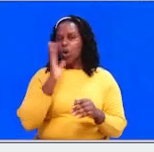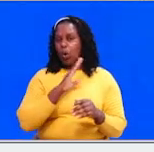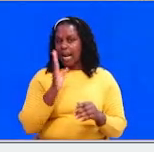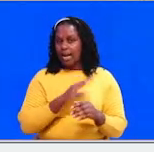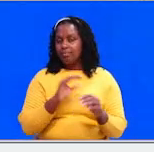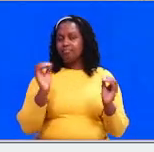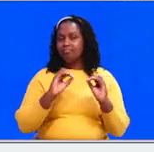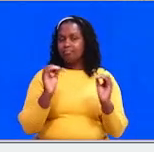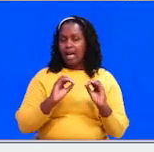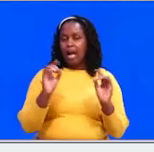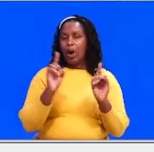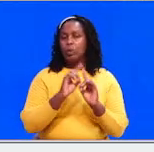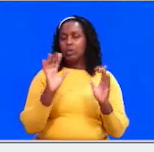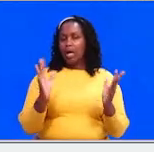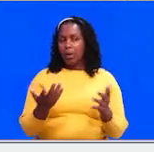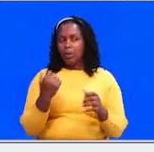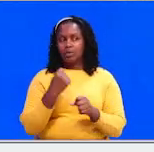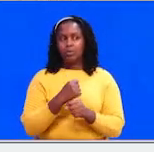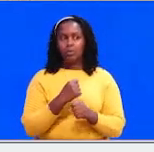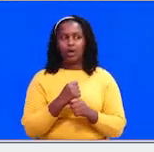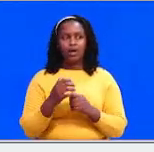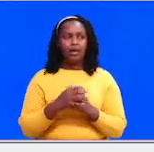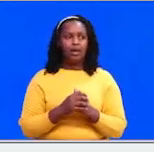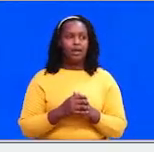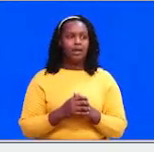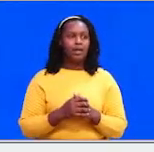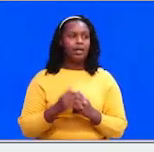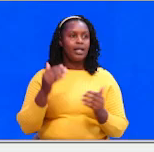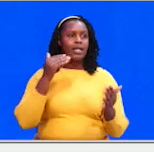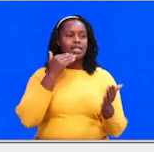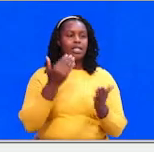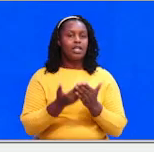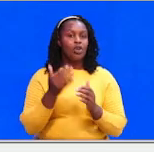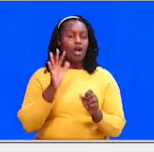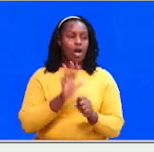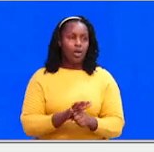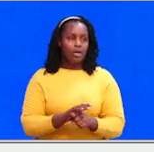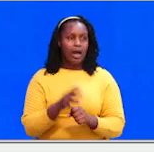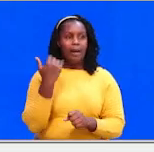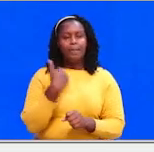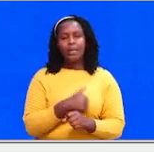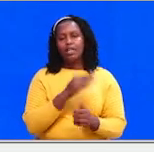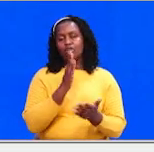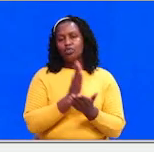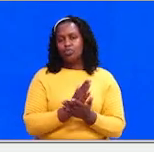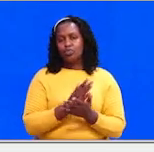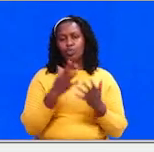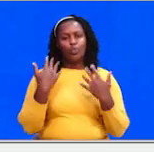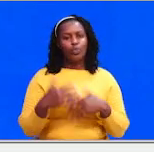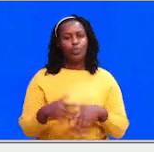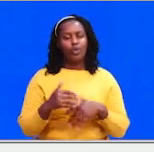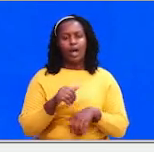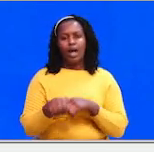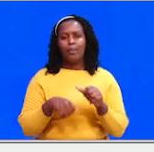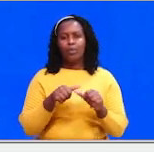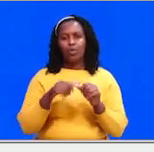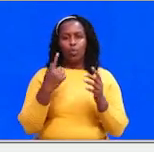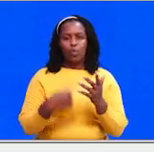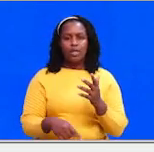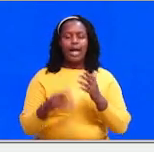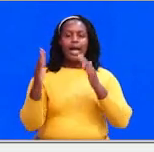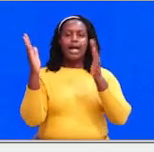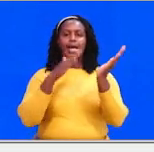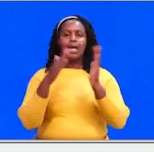recycled, that is? Oh, thank you very much. I'm actually very excited about EcoCycle. It's